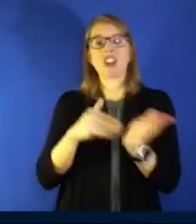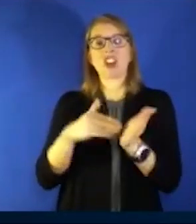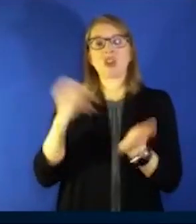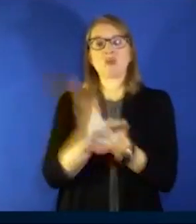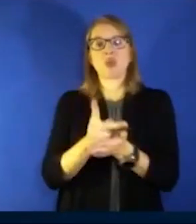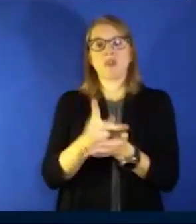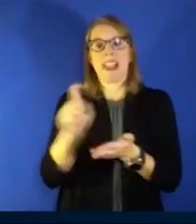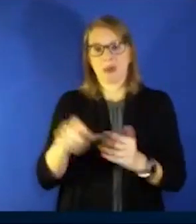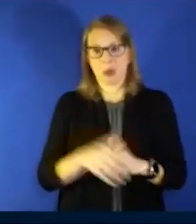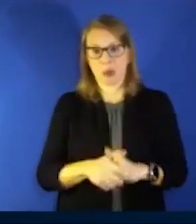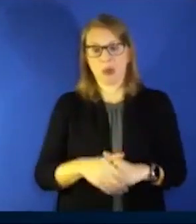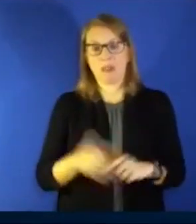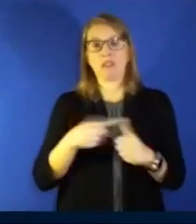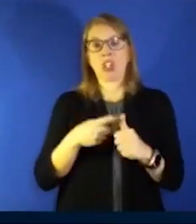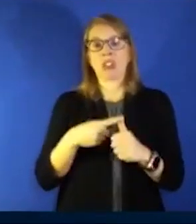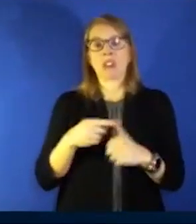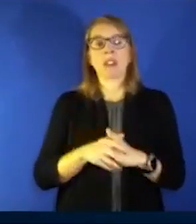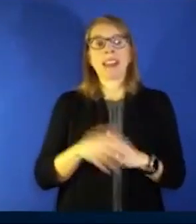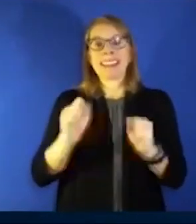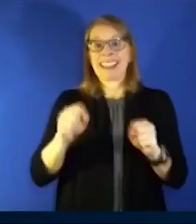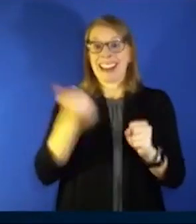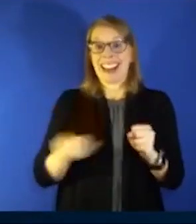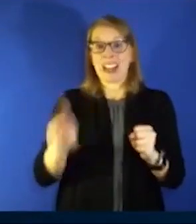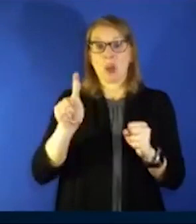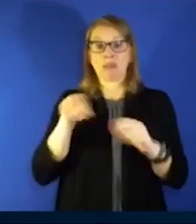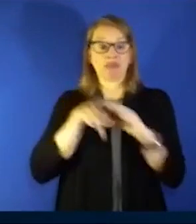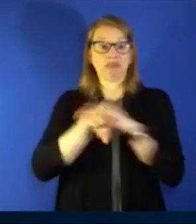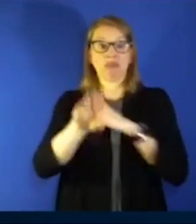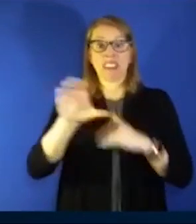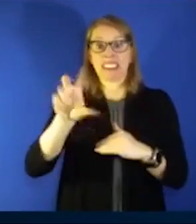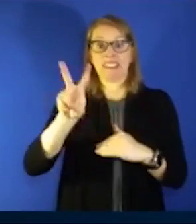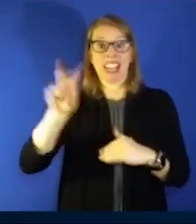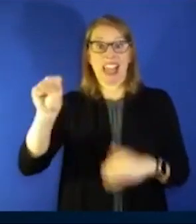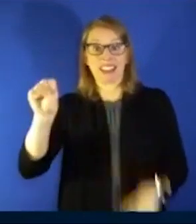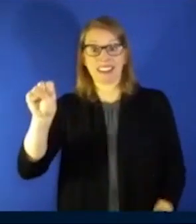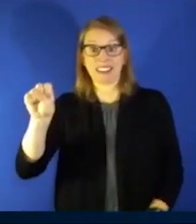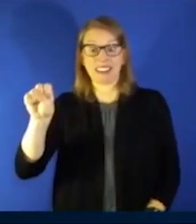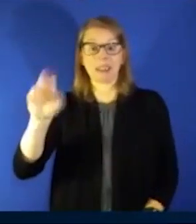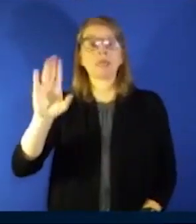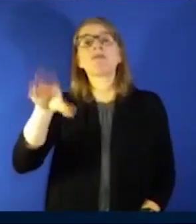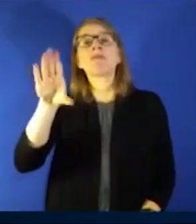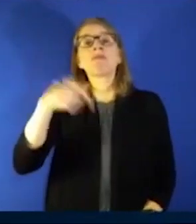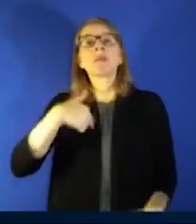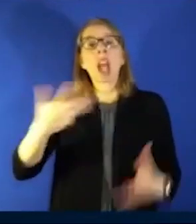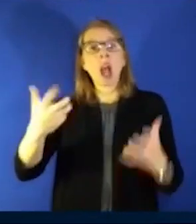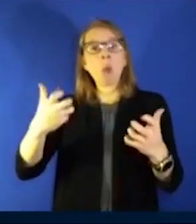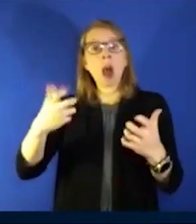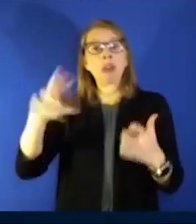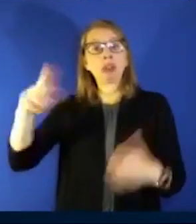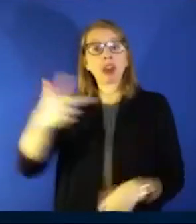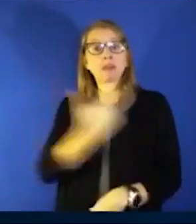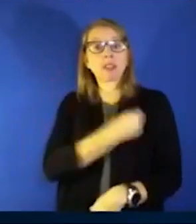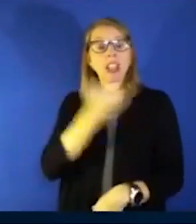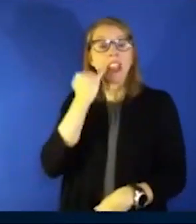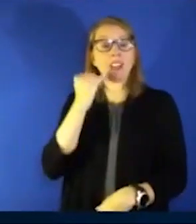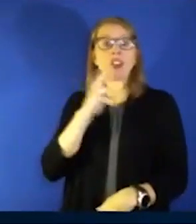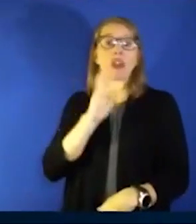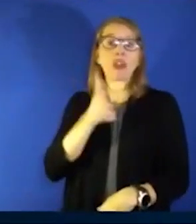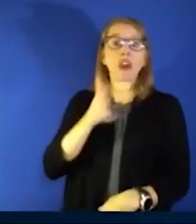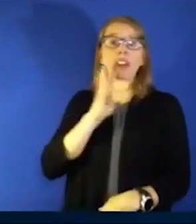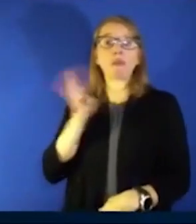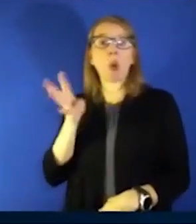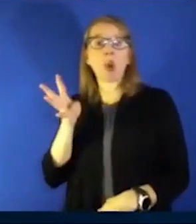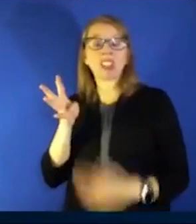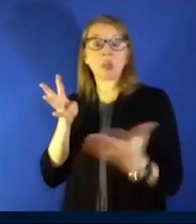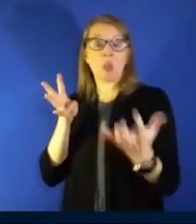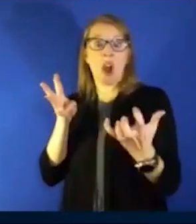that. So can just anyone walk into a CVS and say, I want the booster, if you're in your 30s or 40s and just want it?